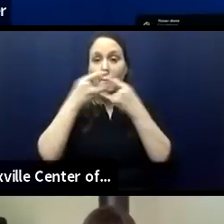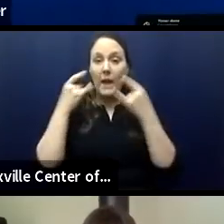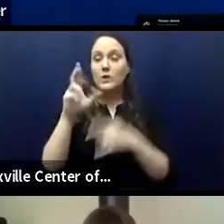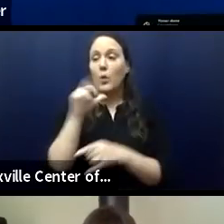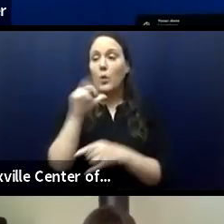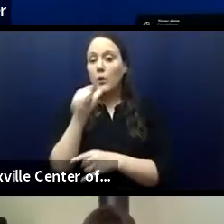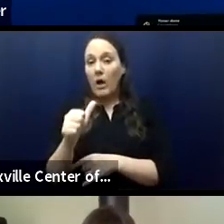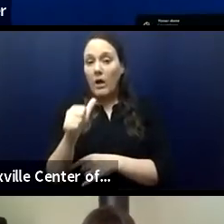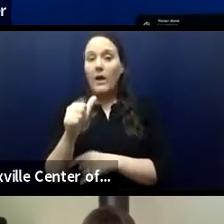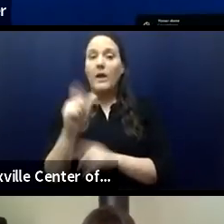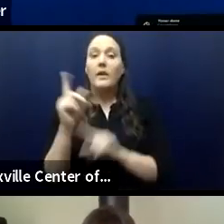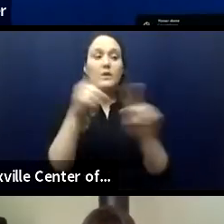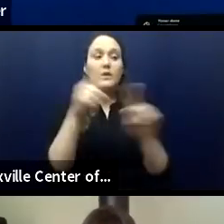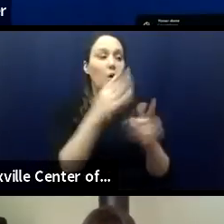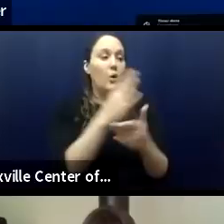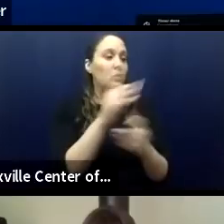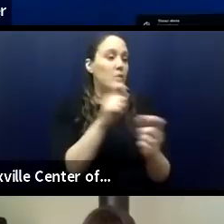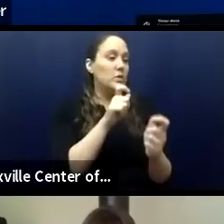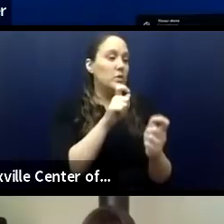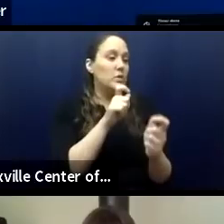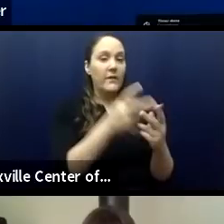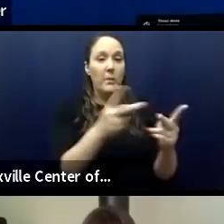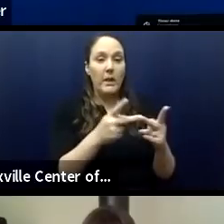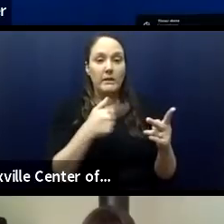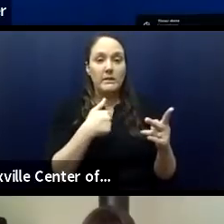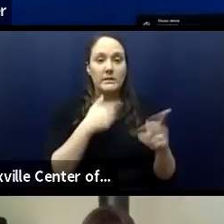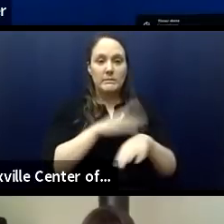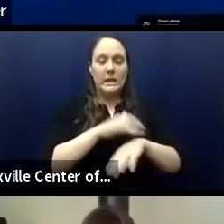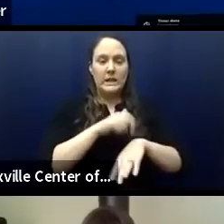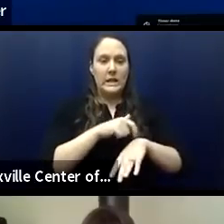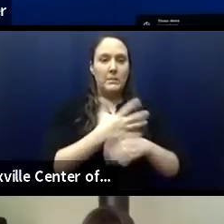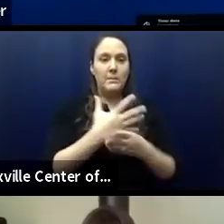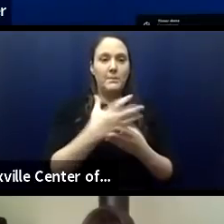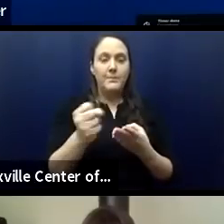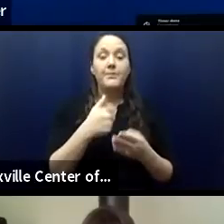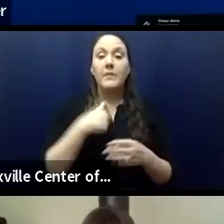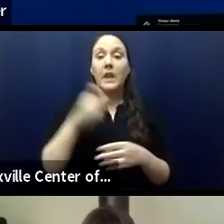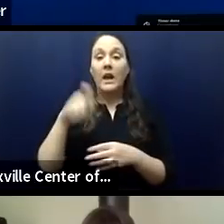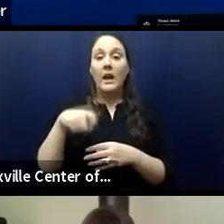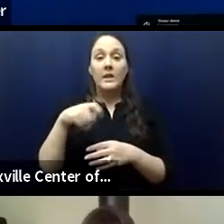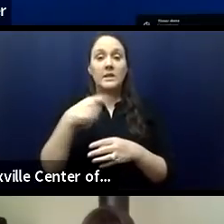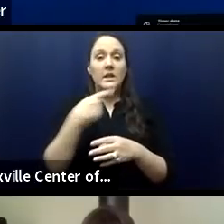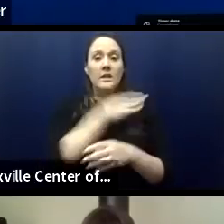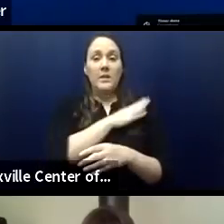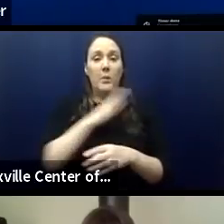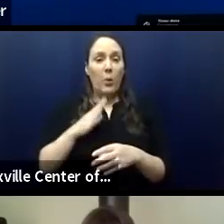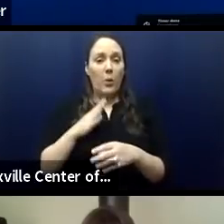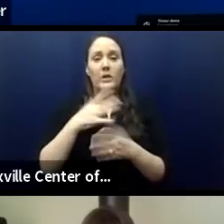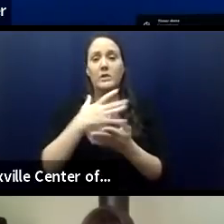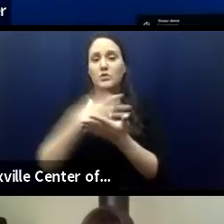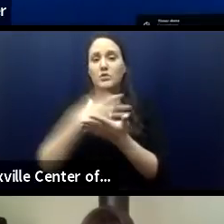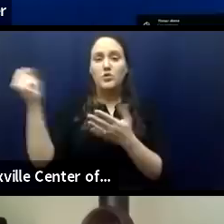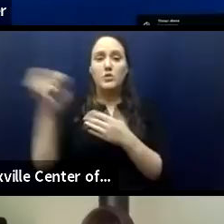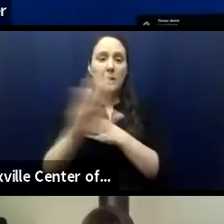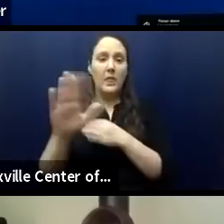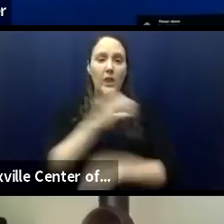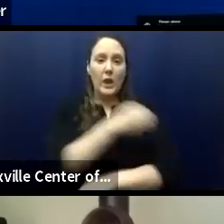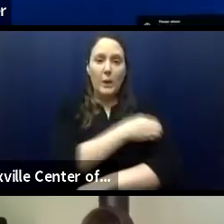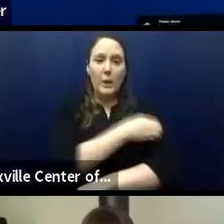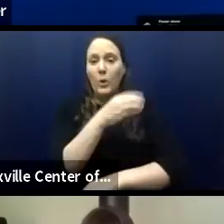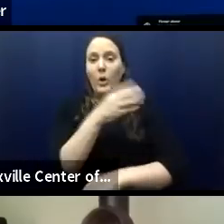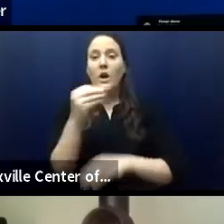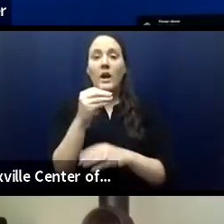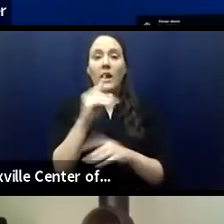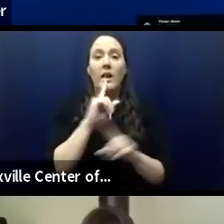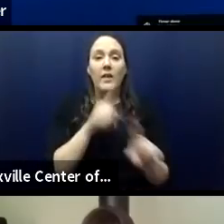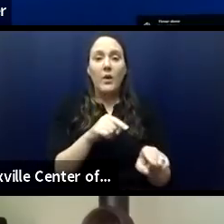place. I'm running out of time. I demand that the board to be stripped of their powers that they think they have, and that the orders get moved